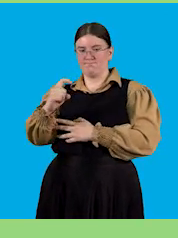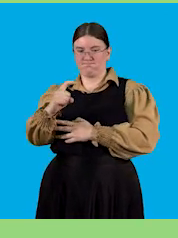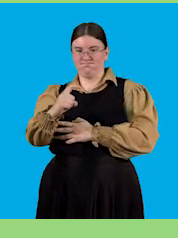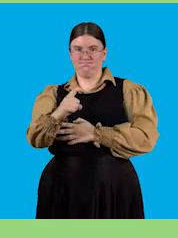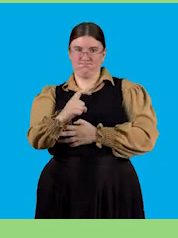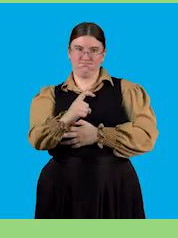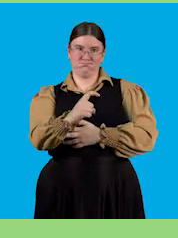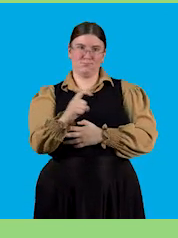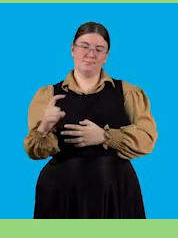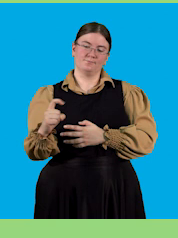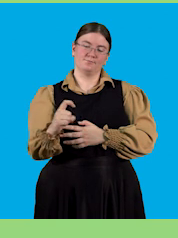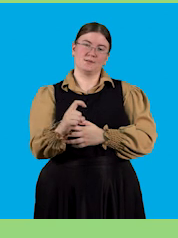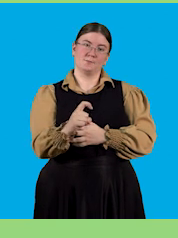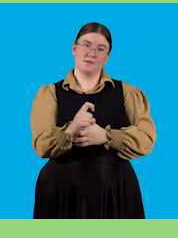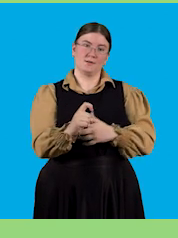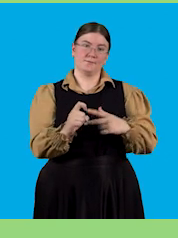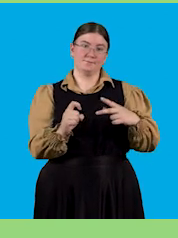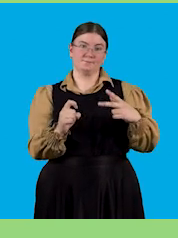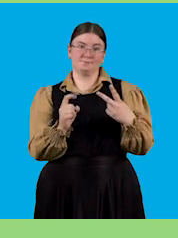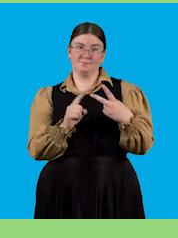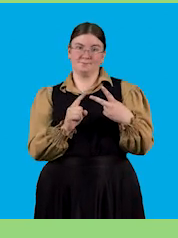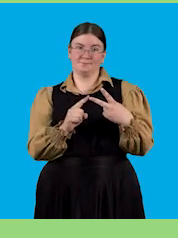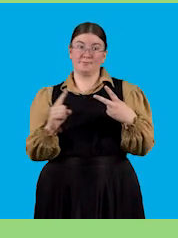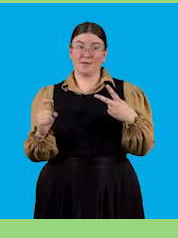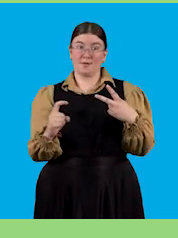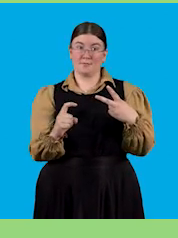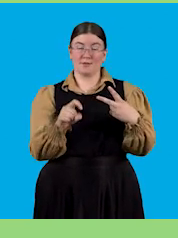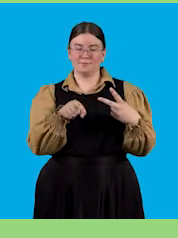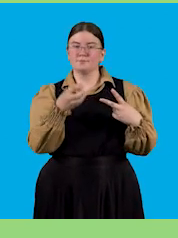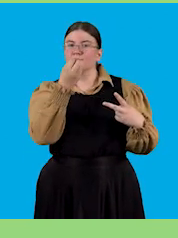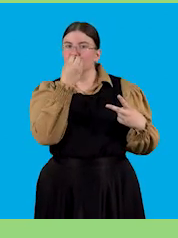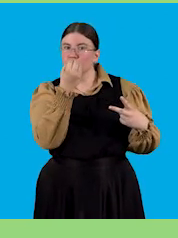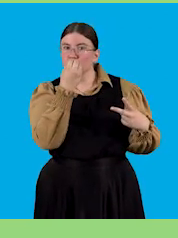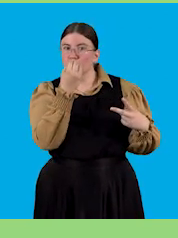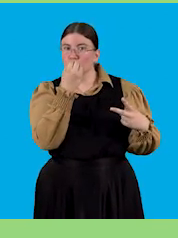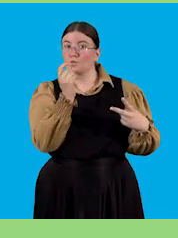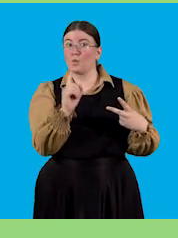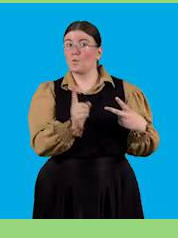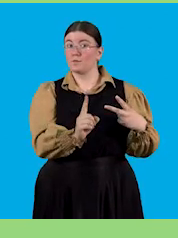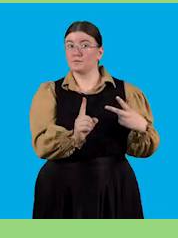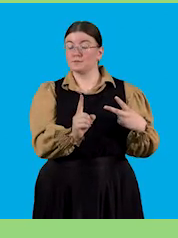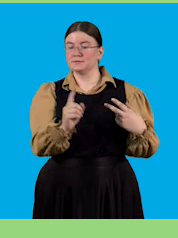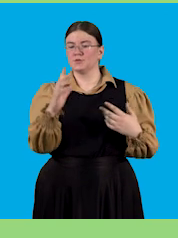the caterpillar. The caterpillar is feeding off